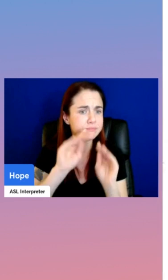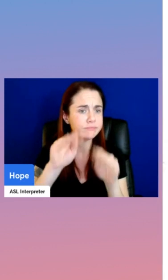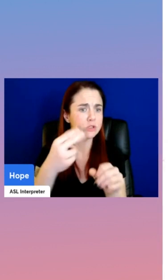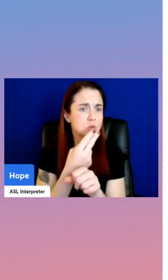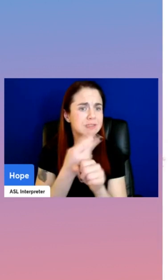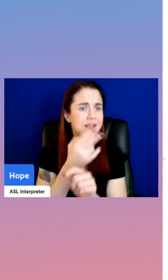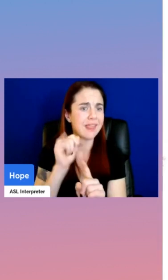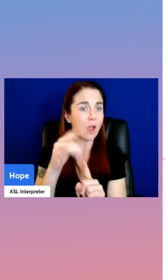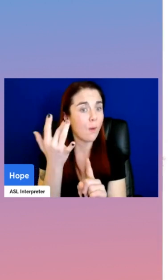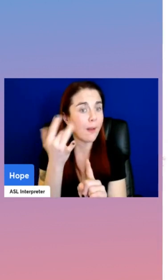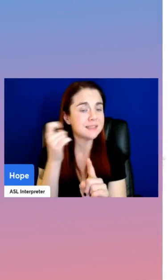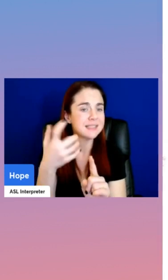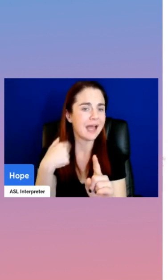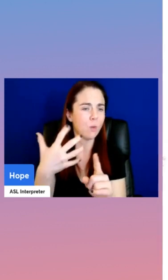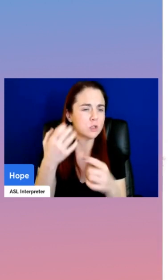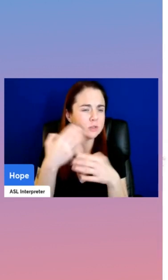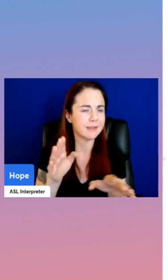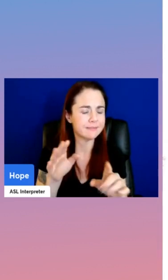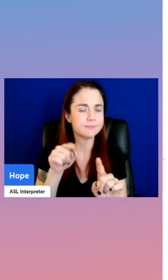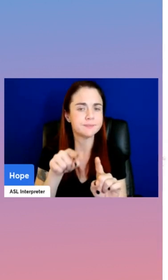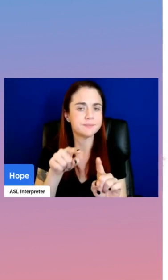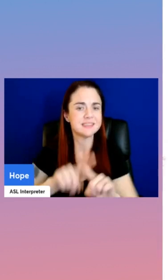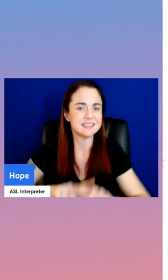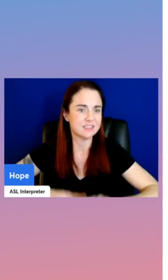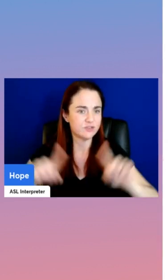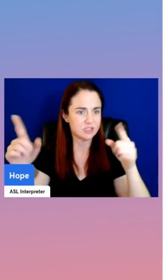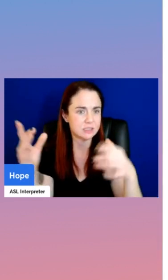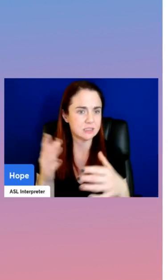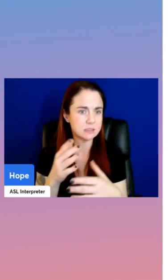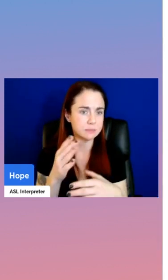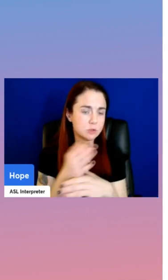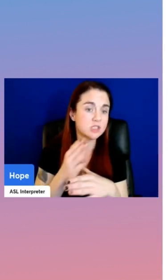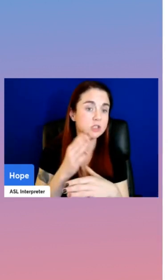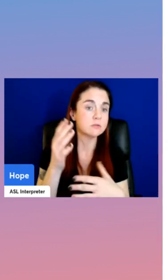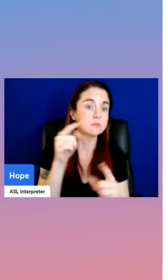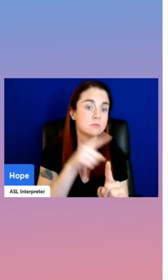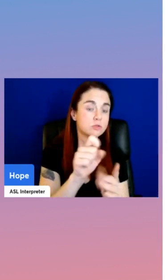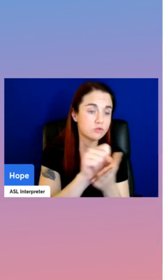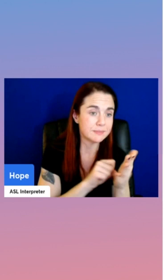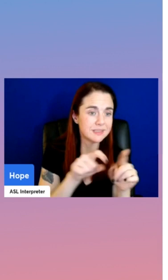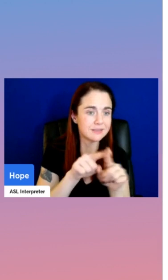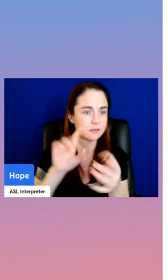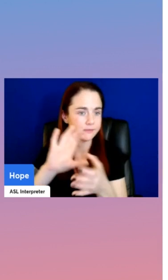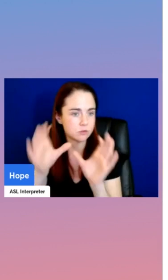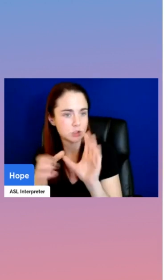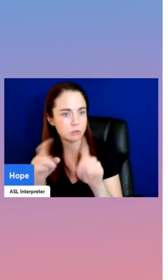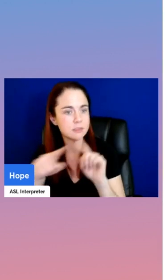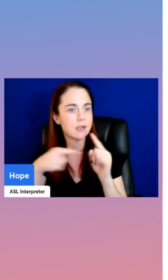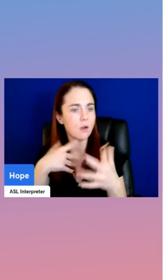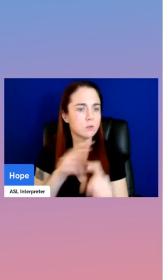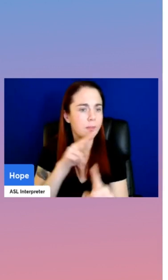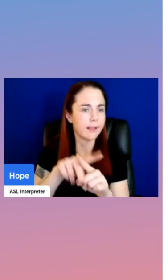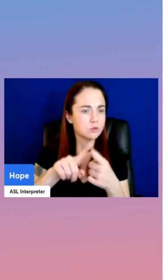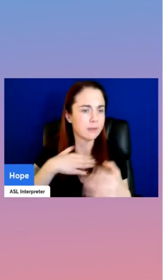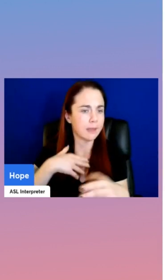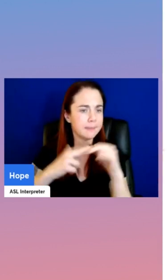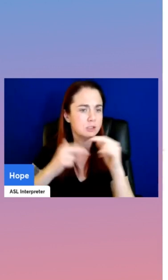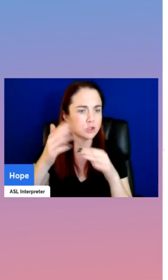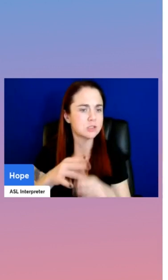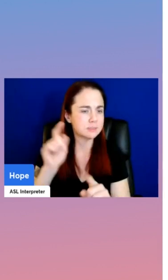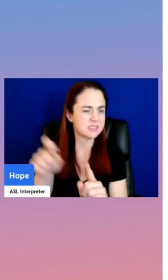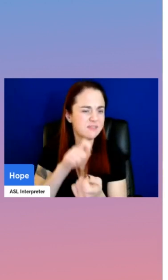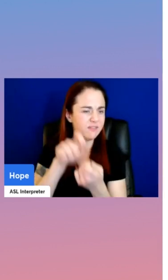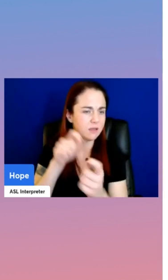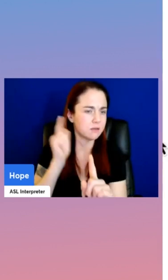the different shell scripts and configurations that I want to apply to my builder in specific folders. So for